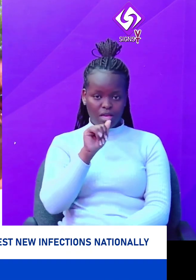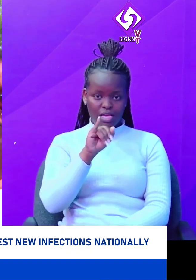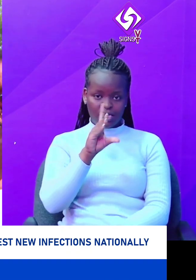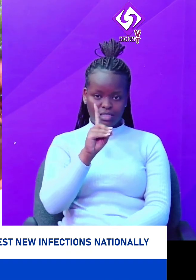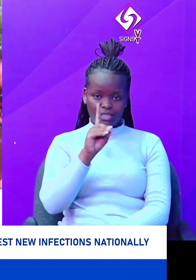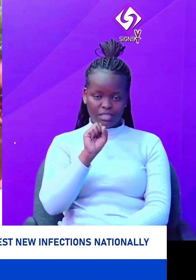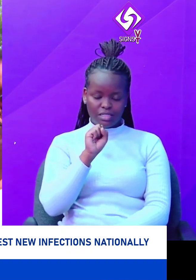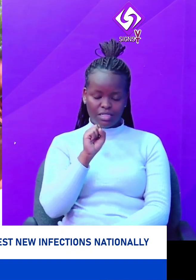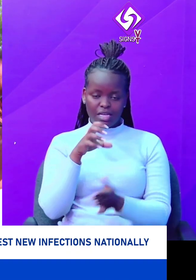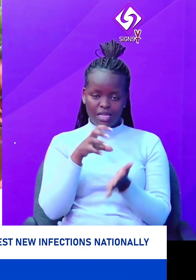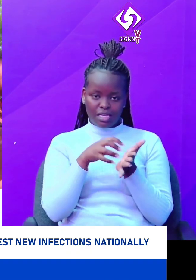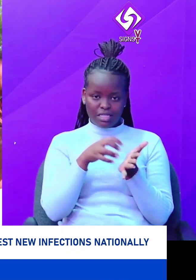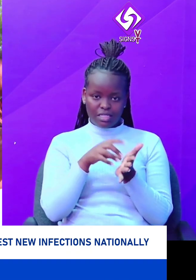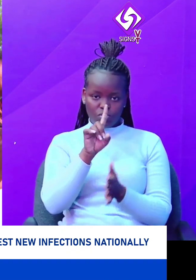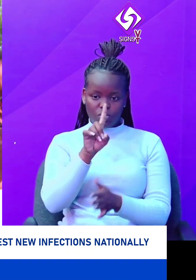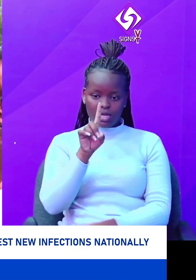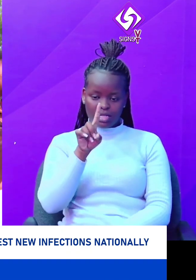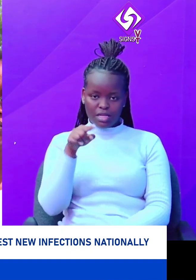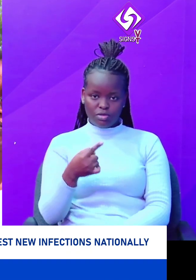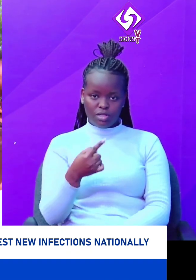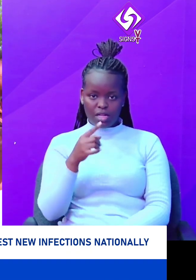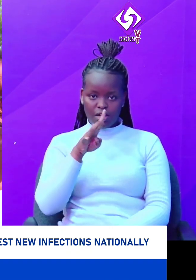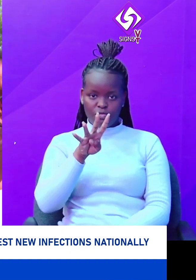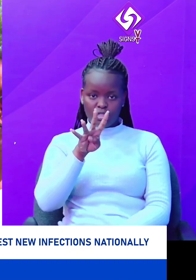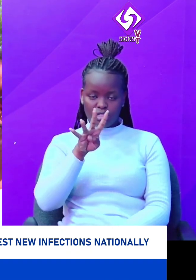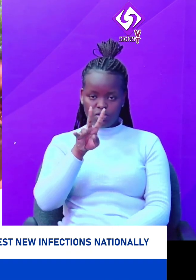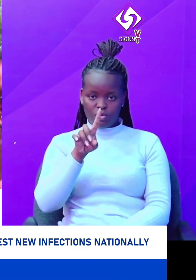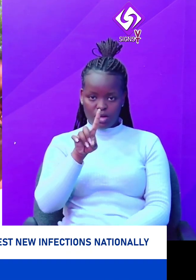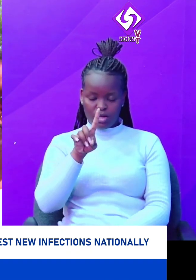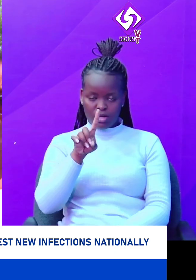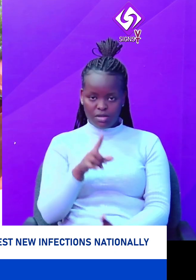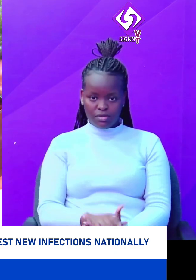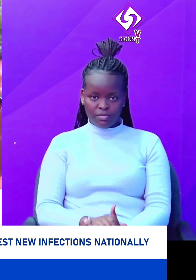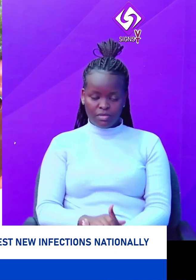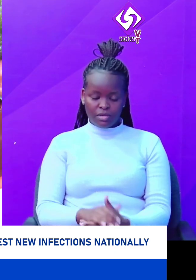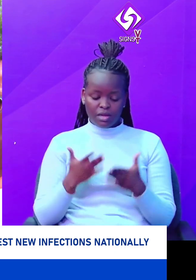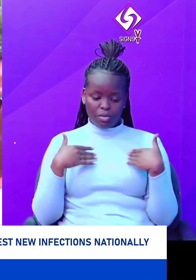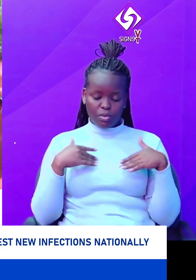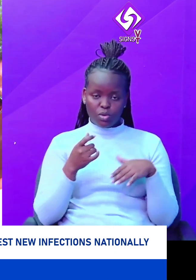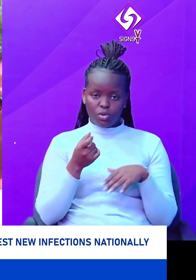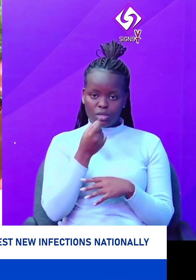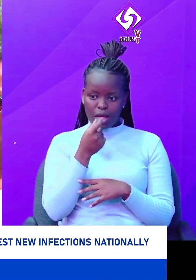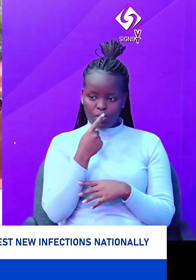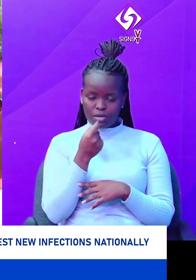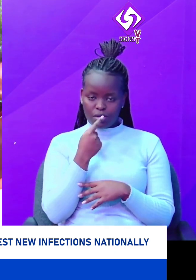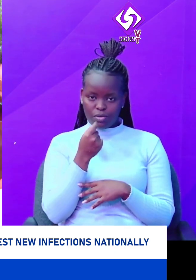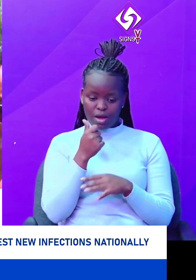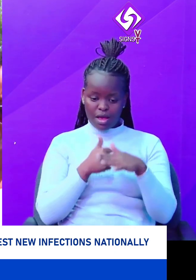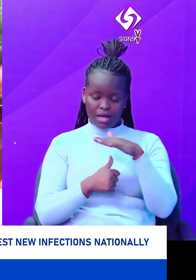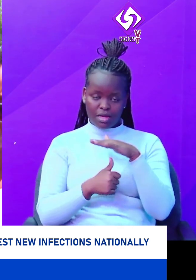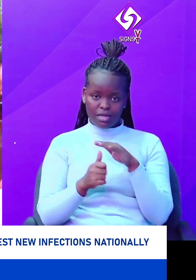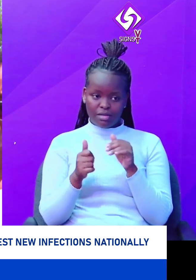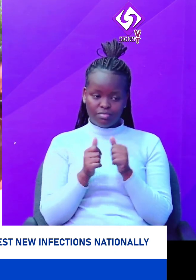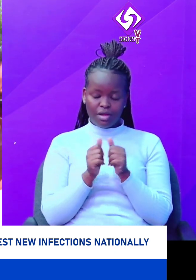being 1,041. And those ones who are on life-saving drugs and are HIV